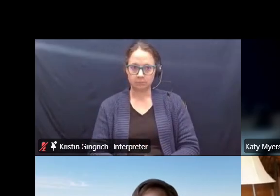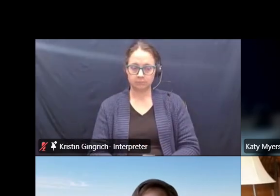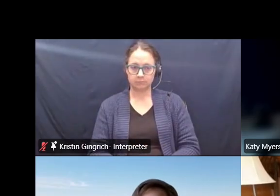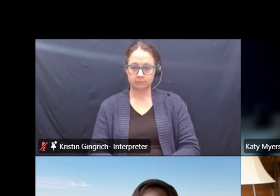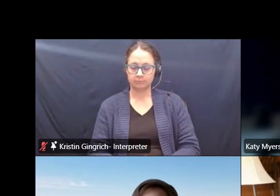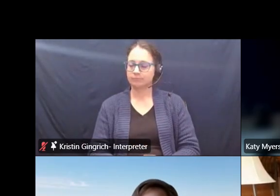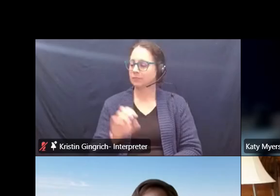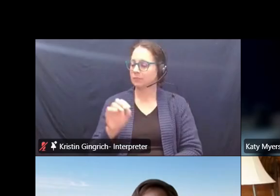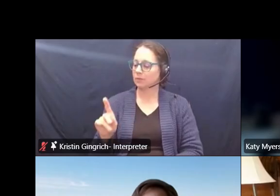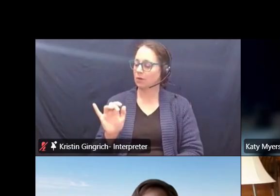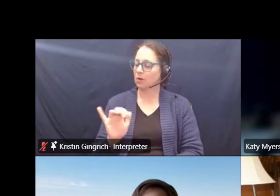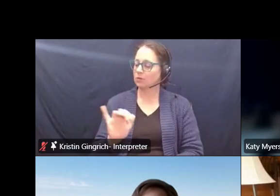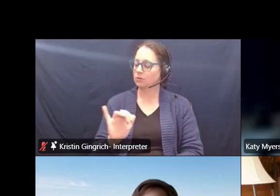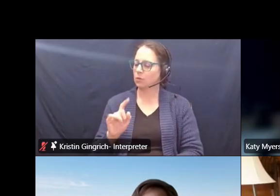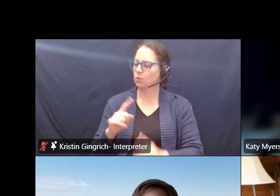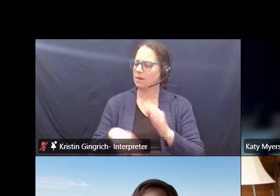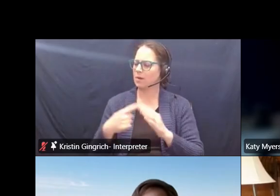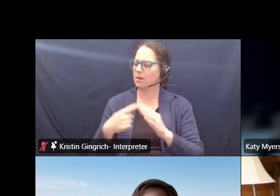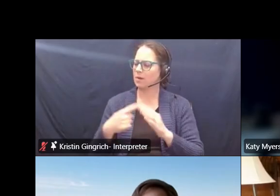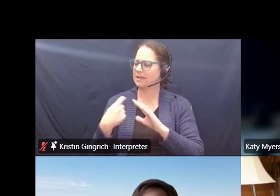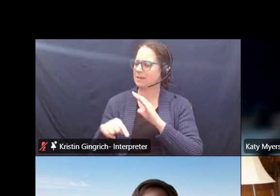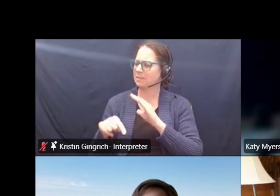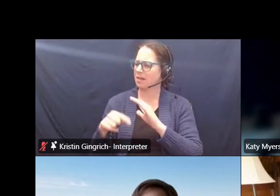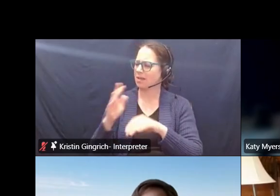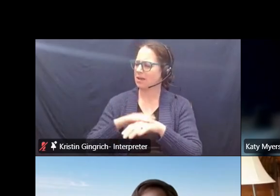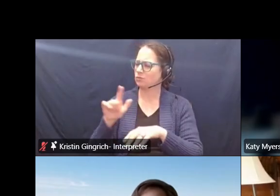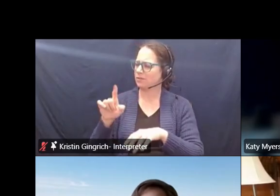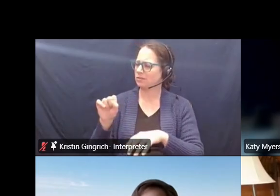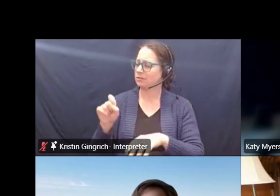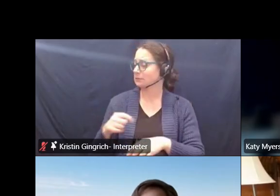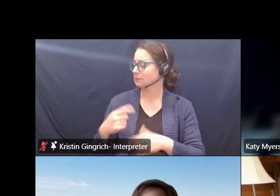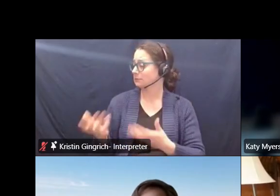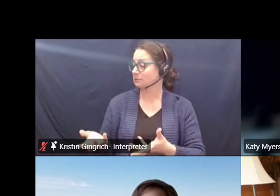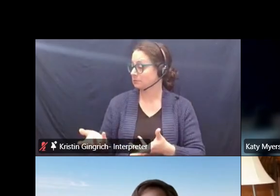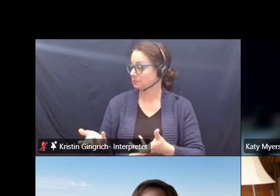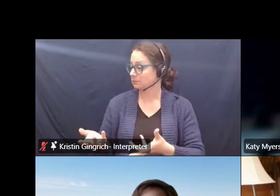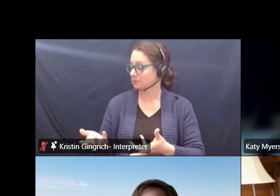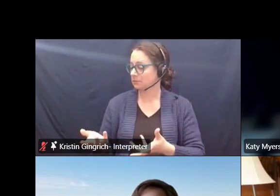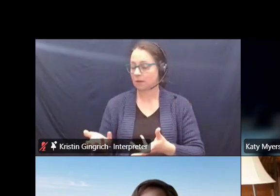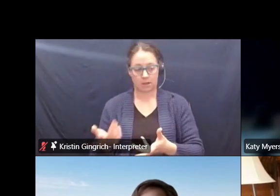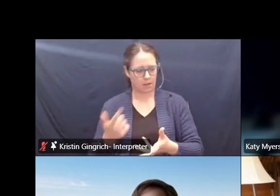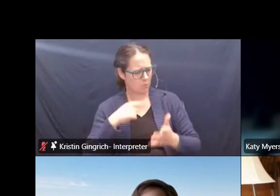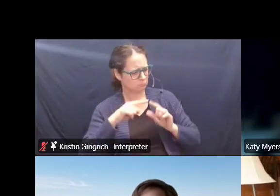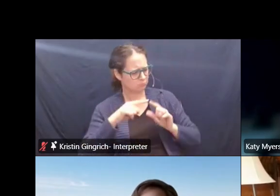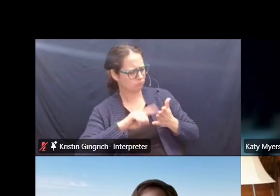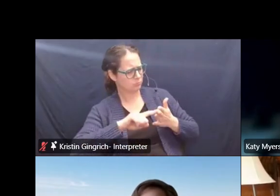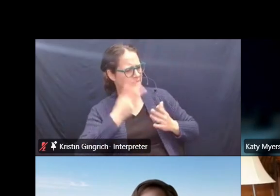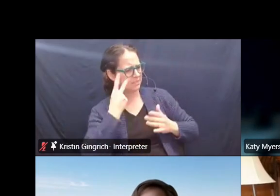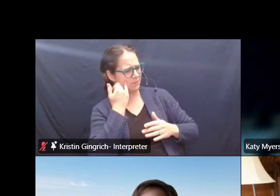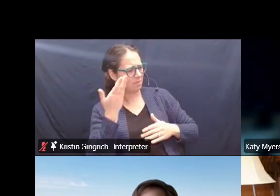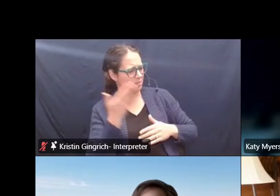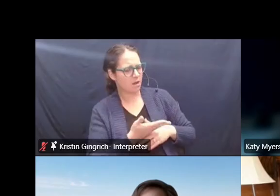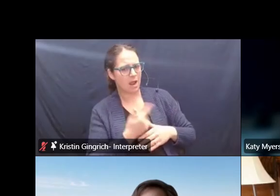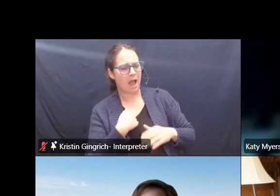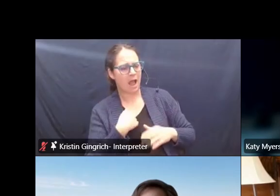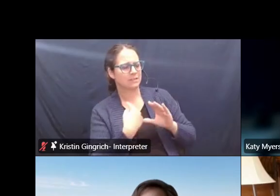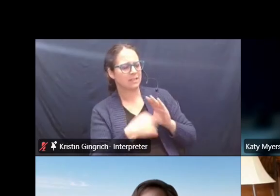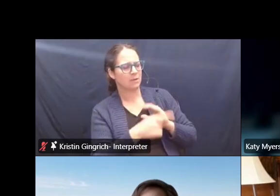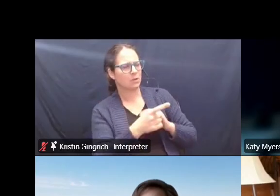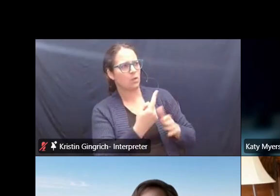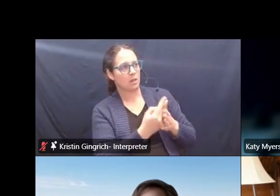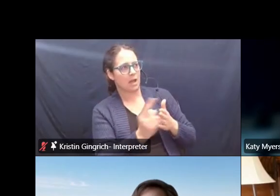Okay. And what about the email that I sent on the 21st? I will look back and see if I have that. I was emailing you last